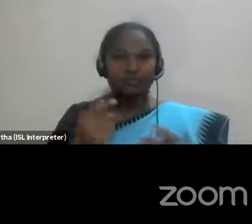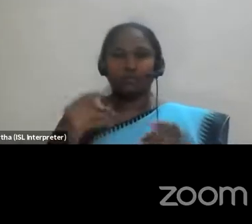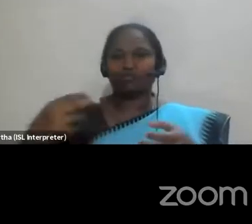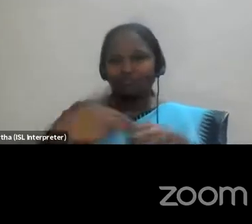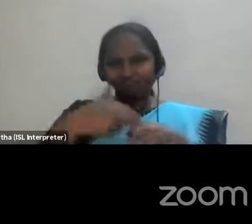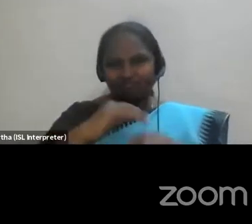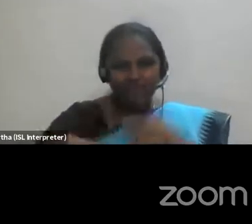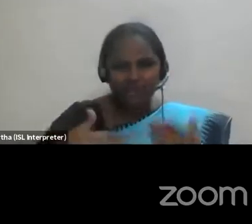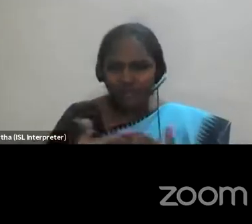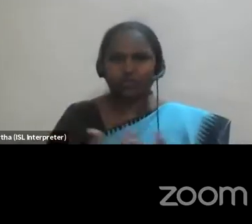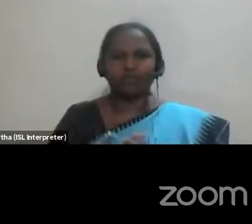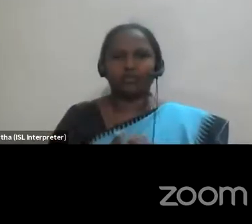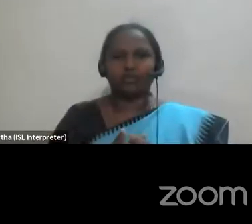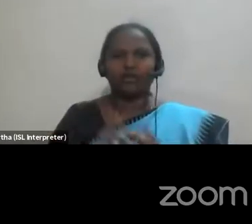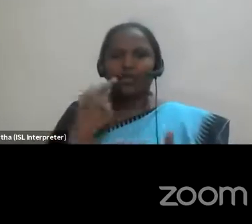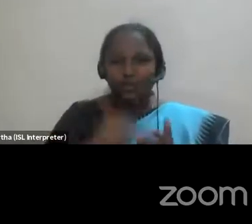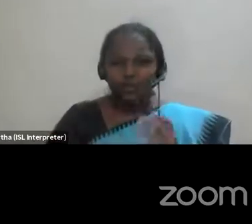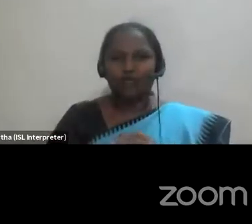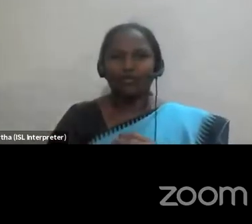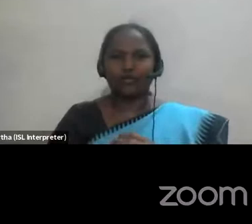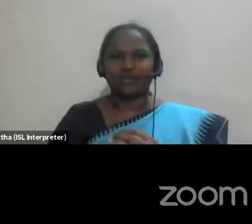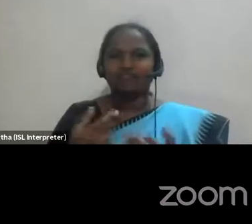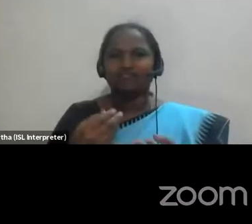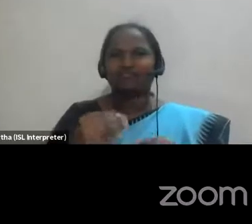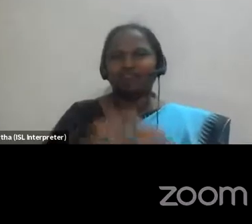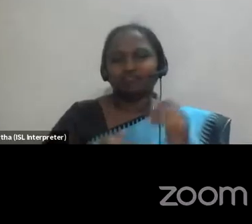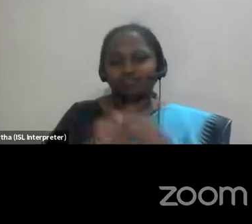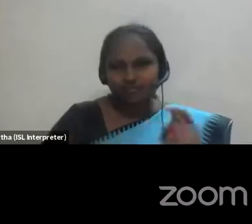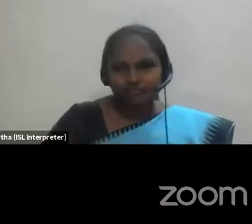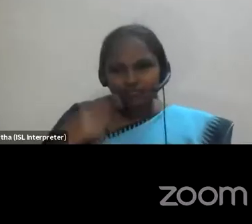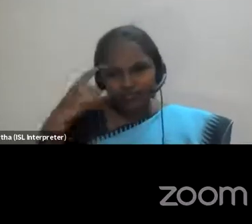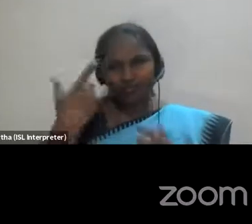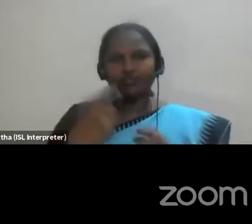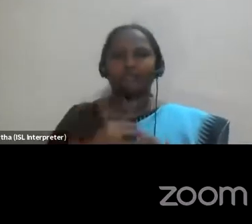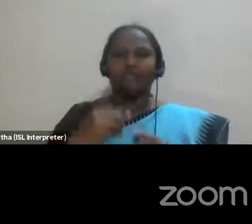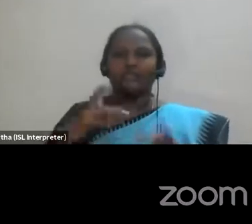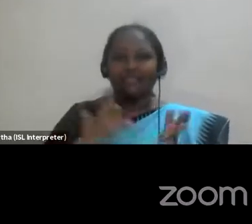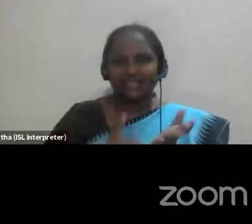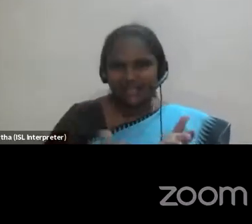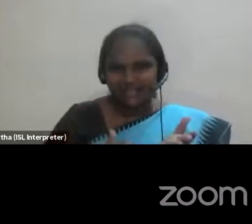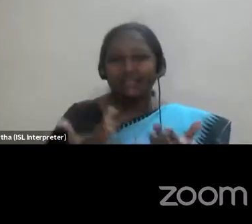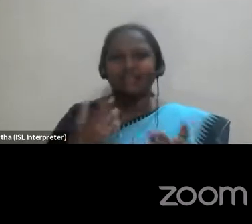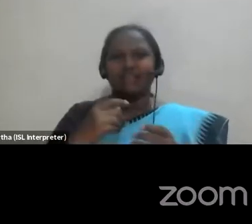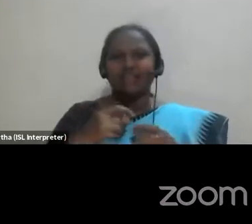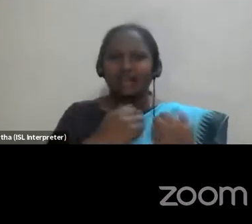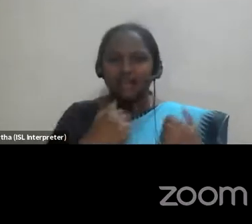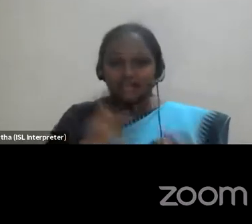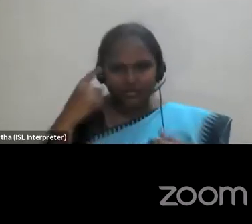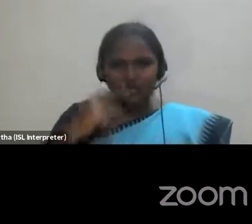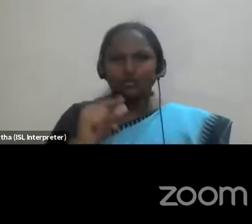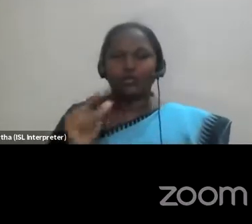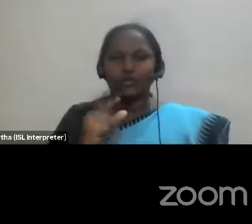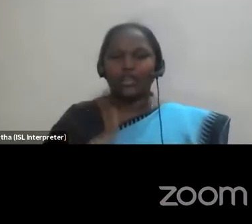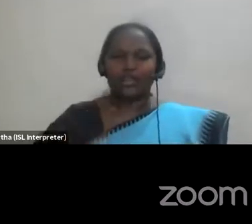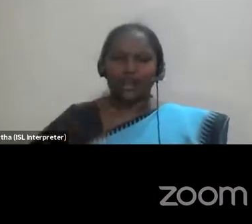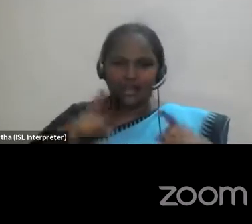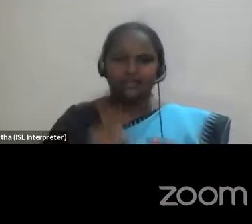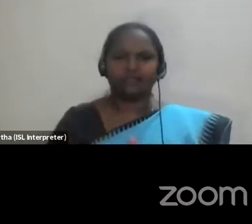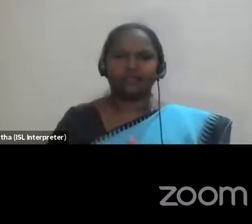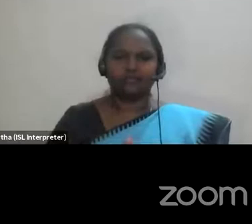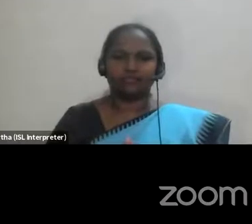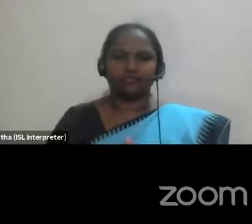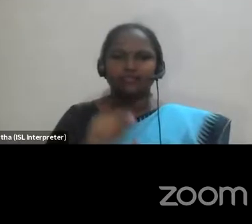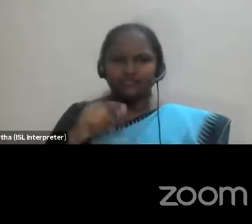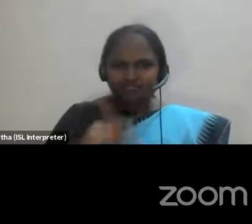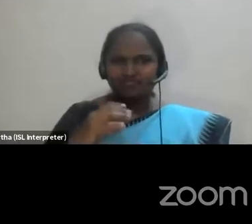partnership is about and what they're attempting to build at the intersection of technology, art, and human life. So